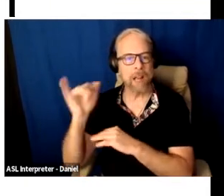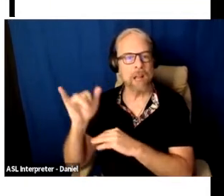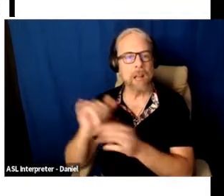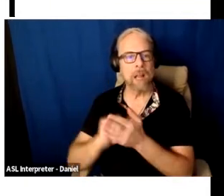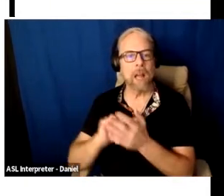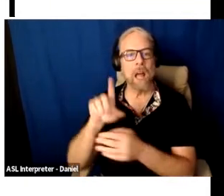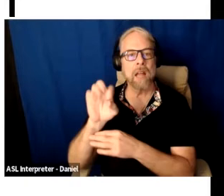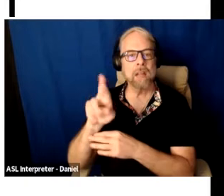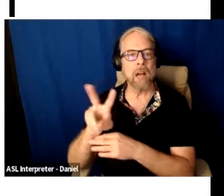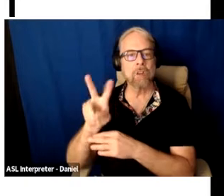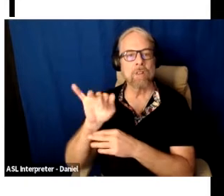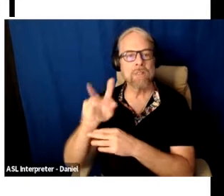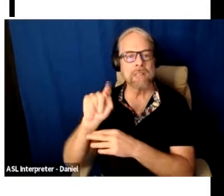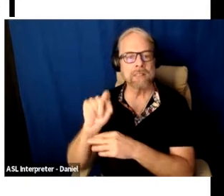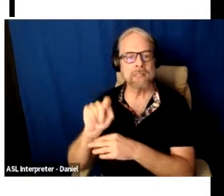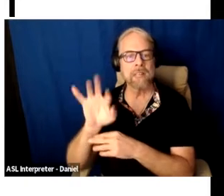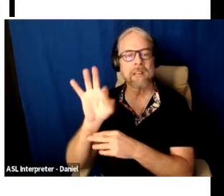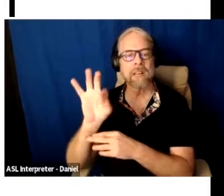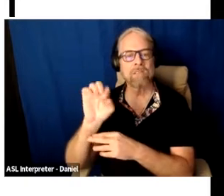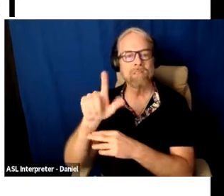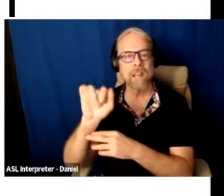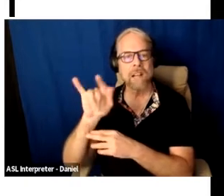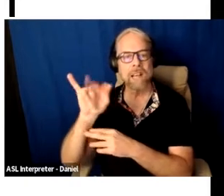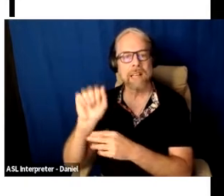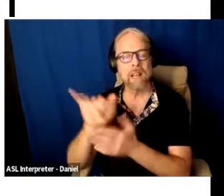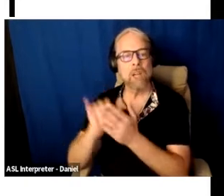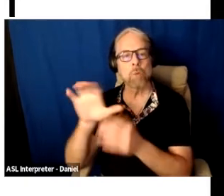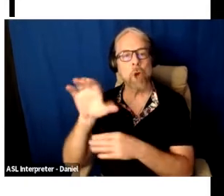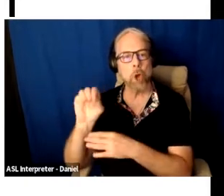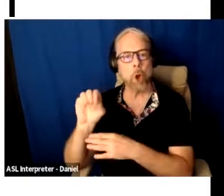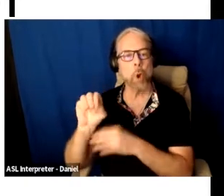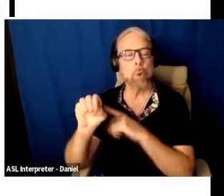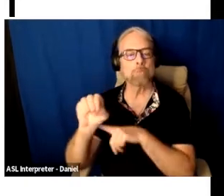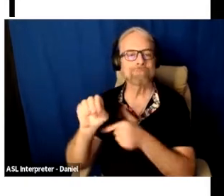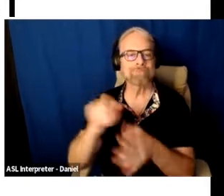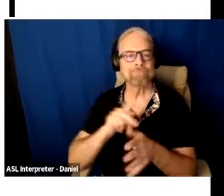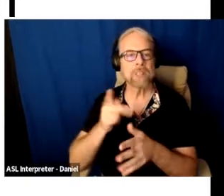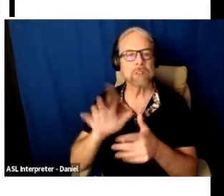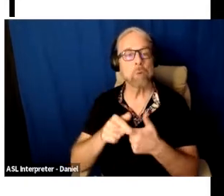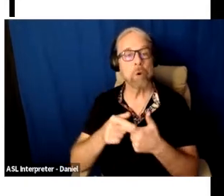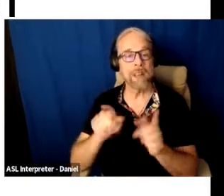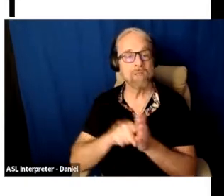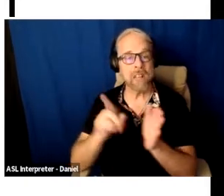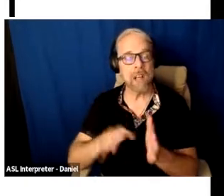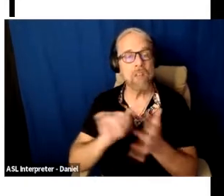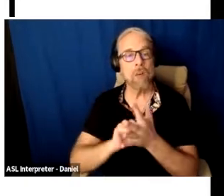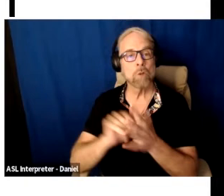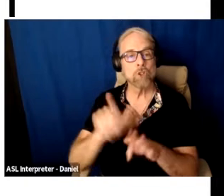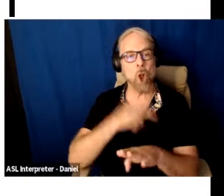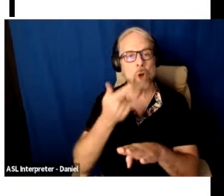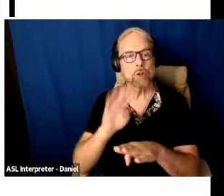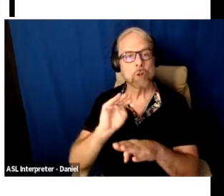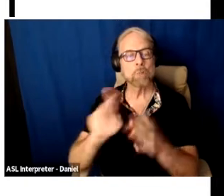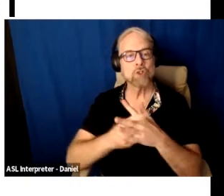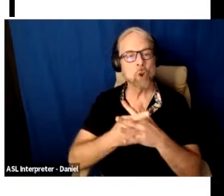Vincent Folletti was the co-principal investigator. It was actually a long-term study. It started in 1994 and